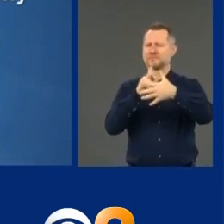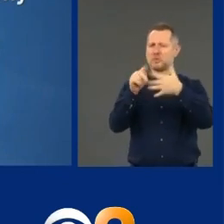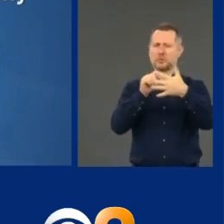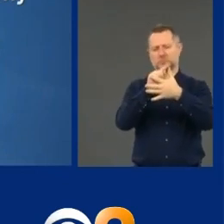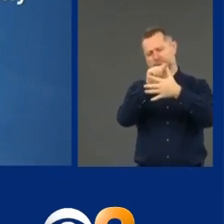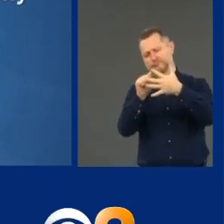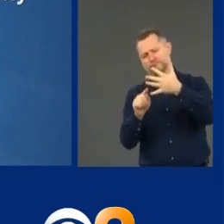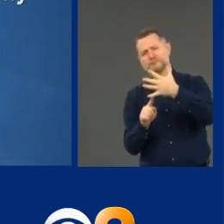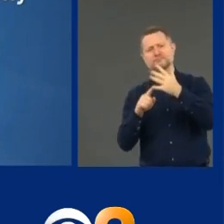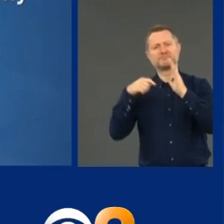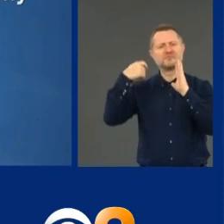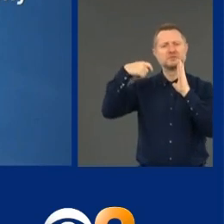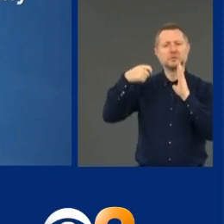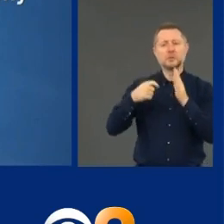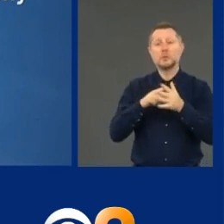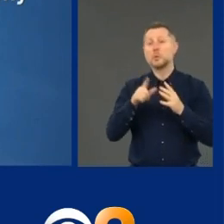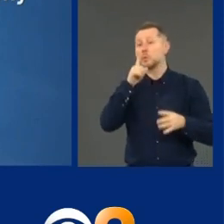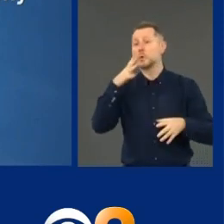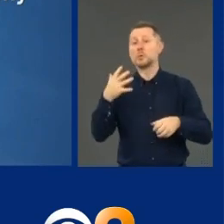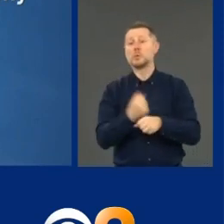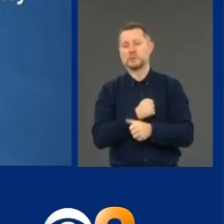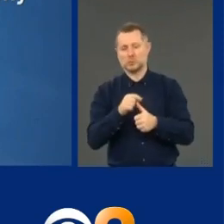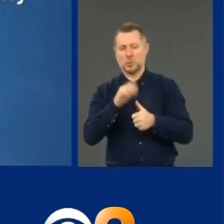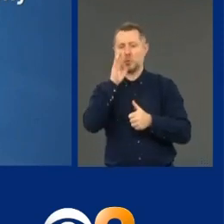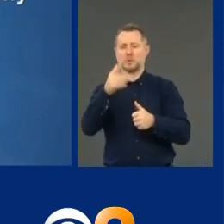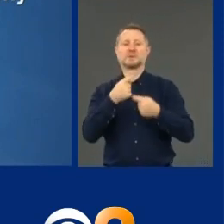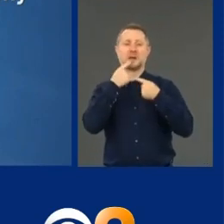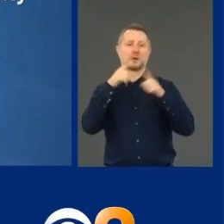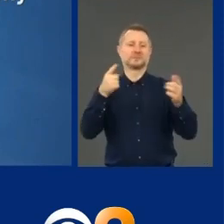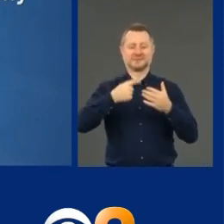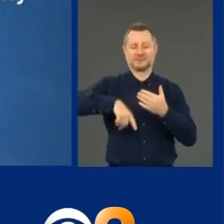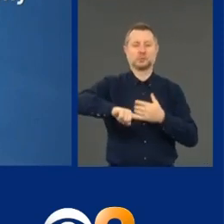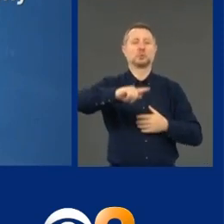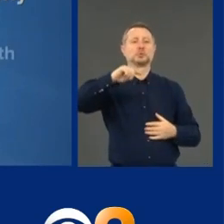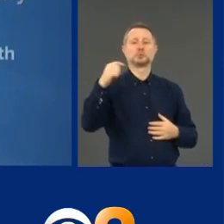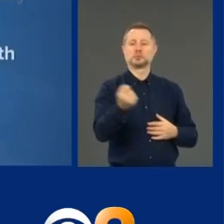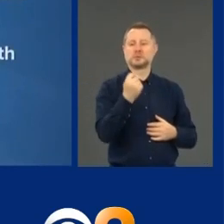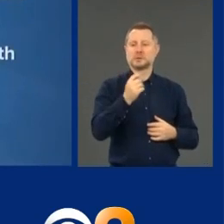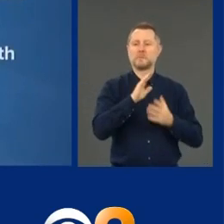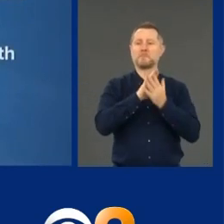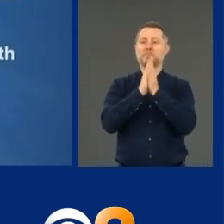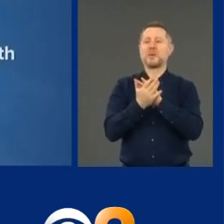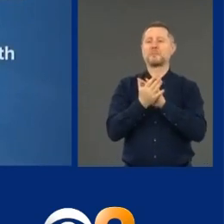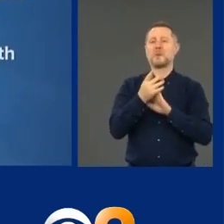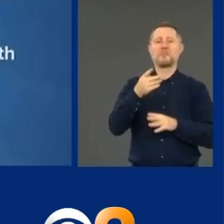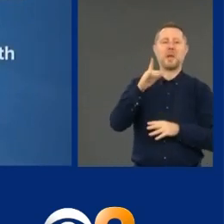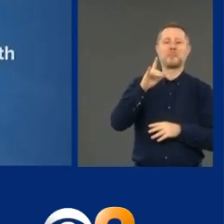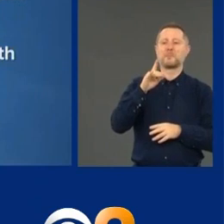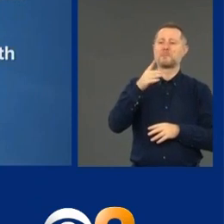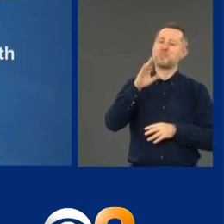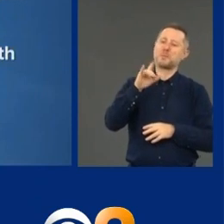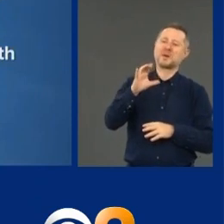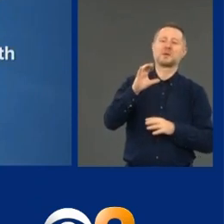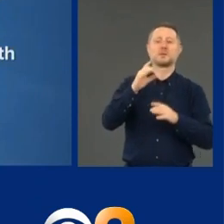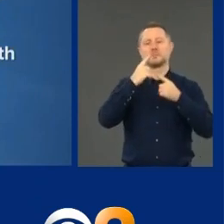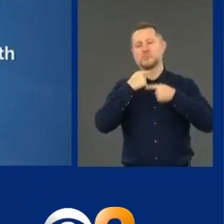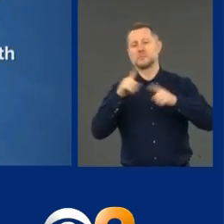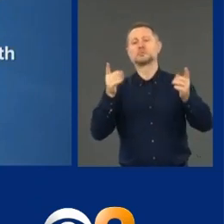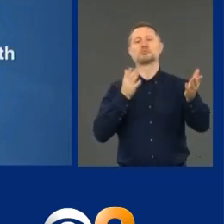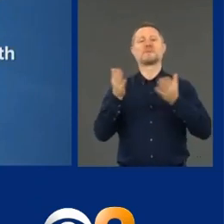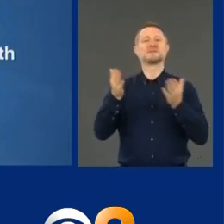and the winner will be announced Tuesday and will become a public service announcement for the state. We're